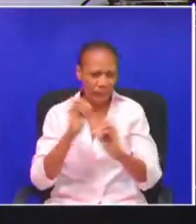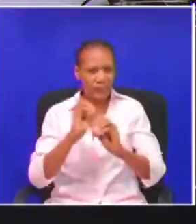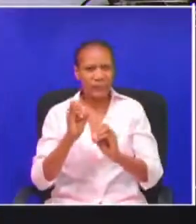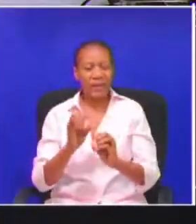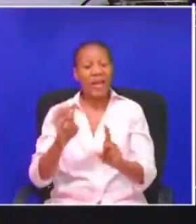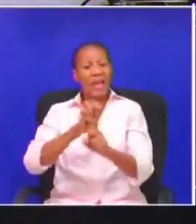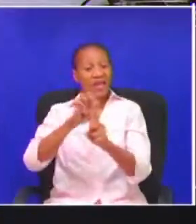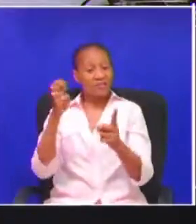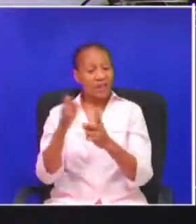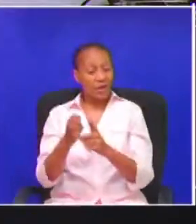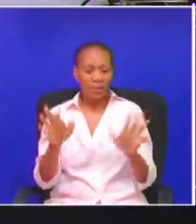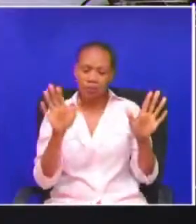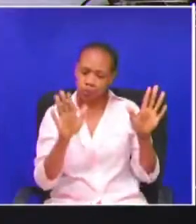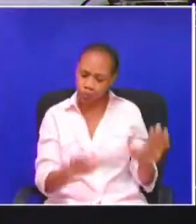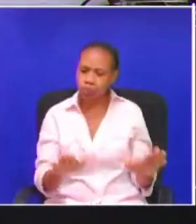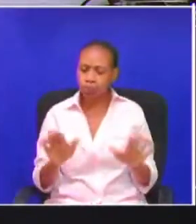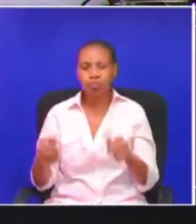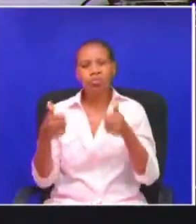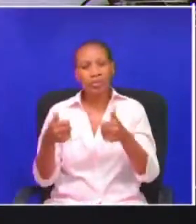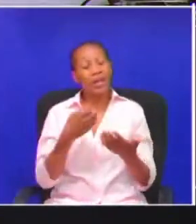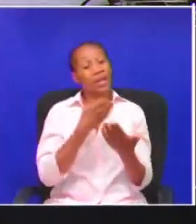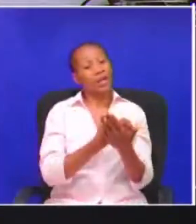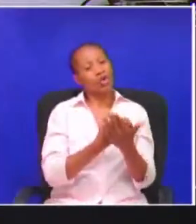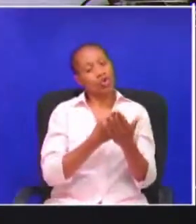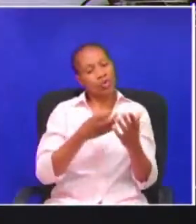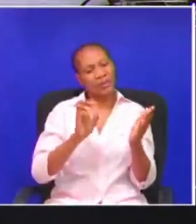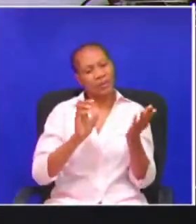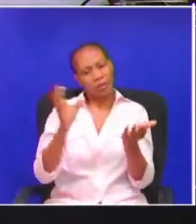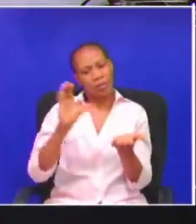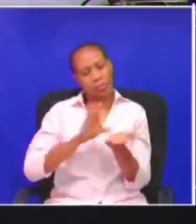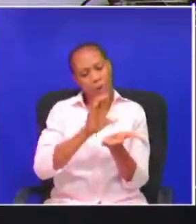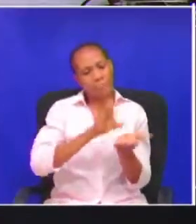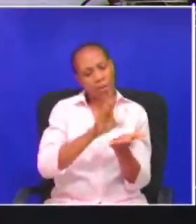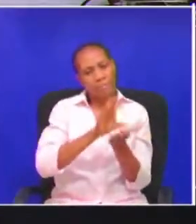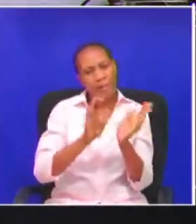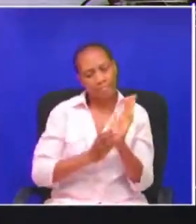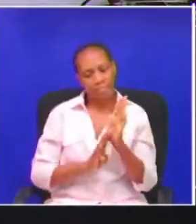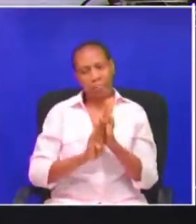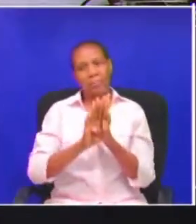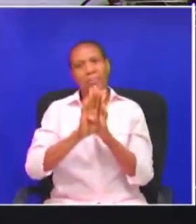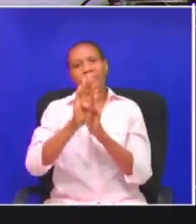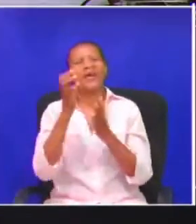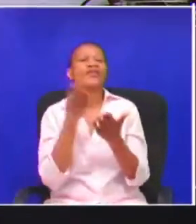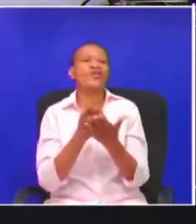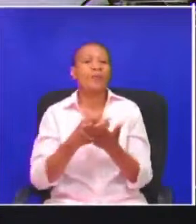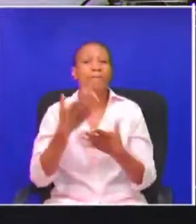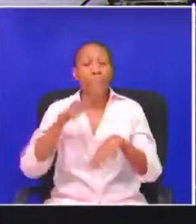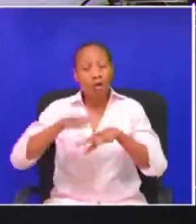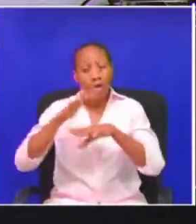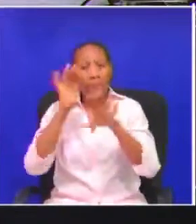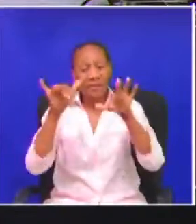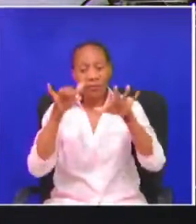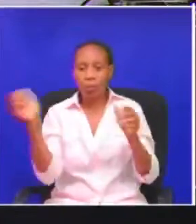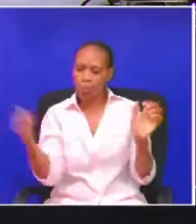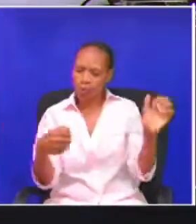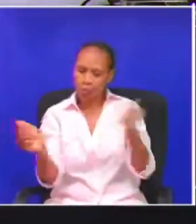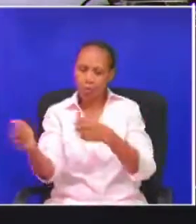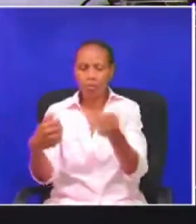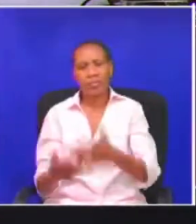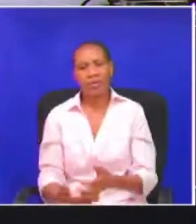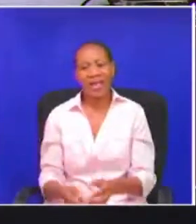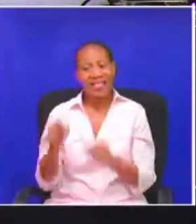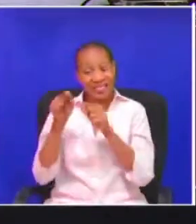which enhances economic investment and economic growth and job creation. That is the task